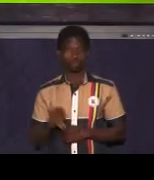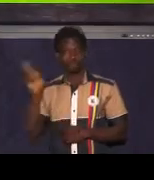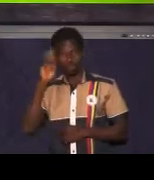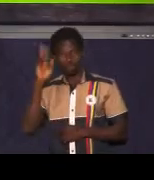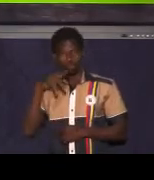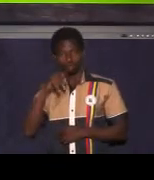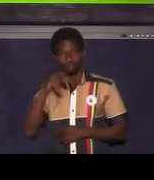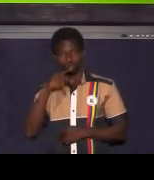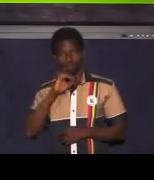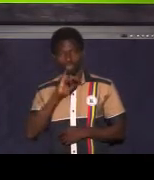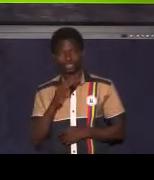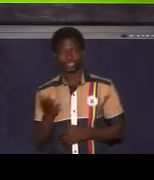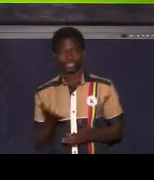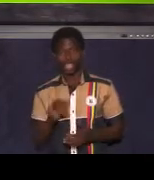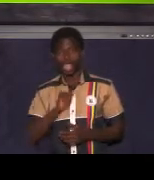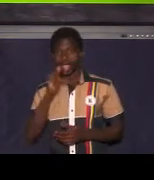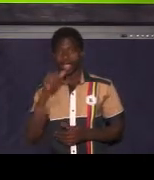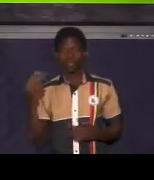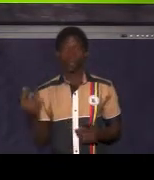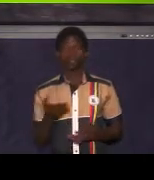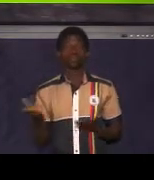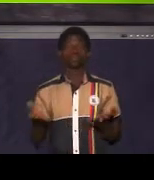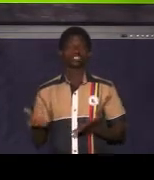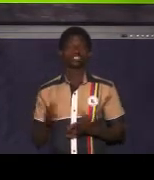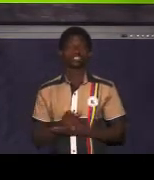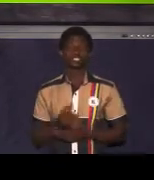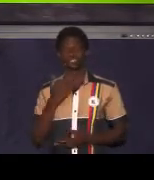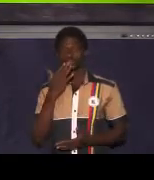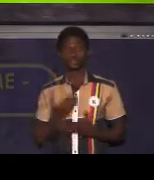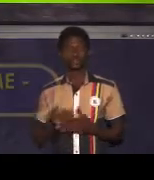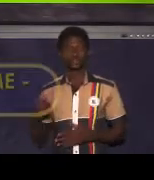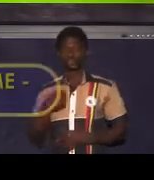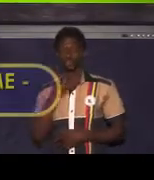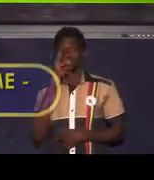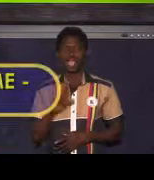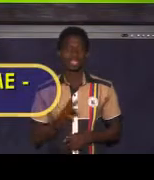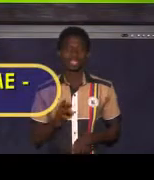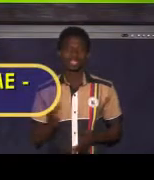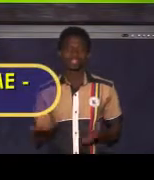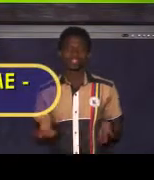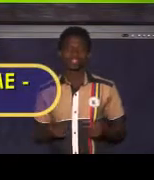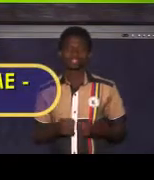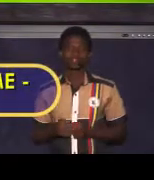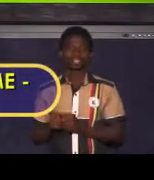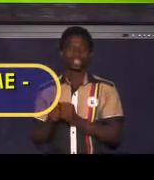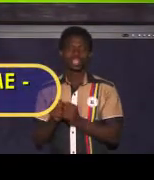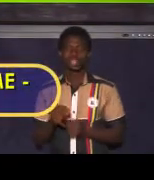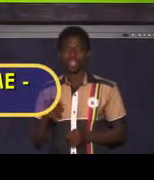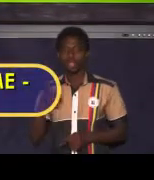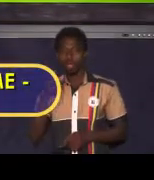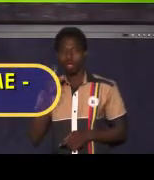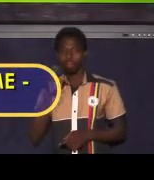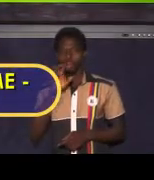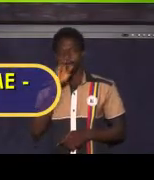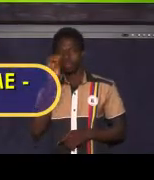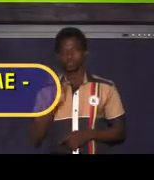Popo. Uncle Popo is here. I am also here. Good. We are here